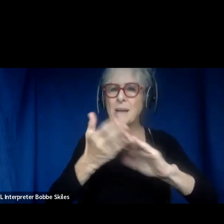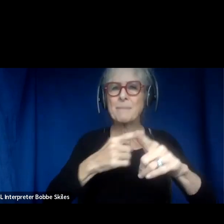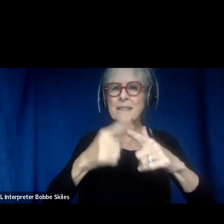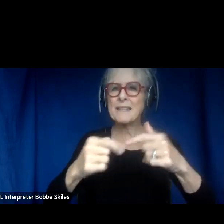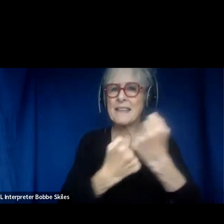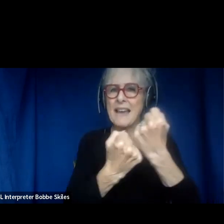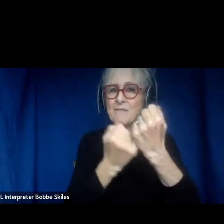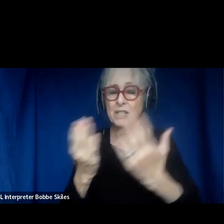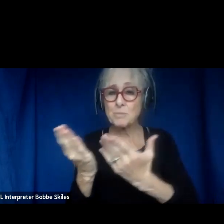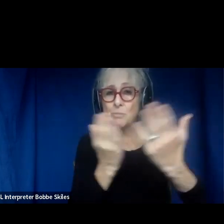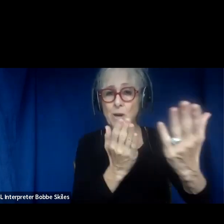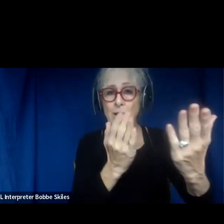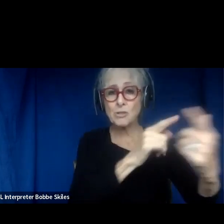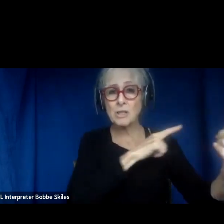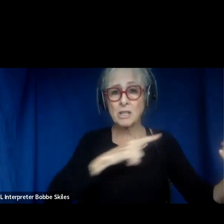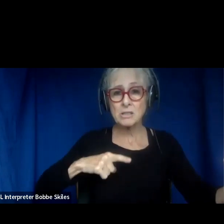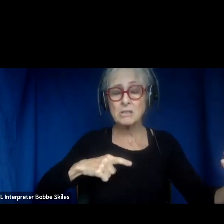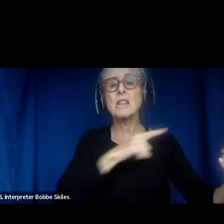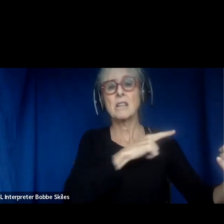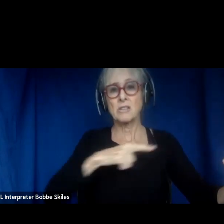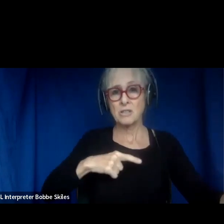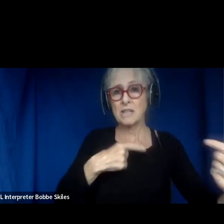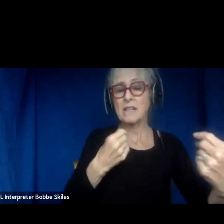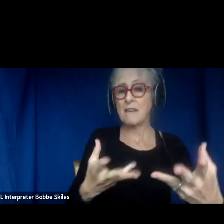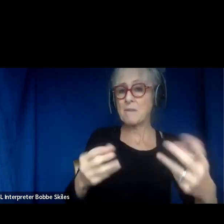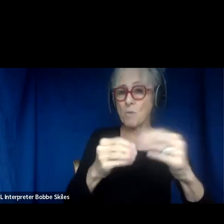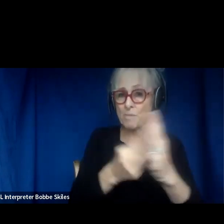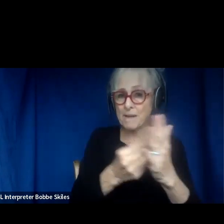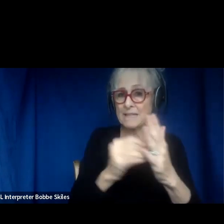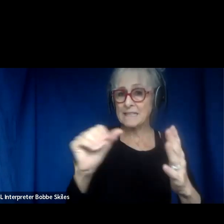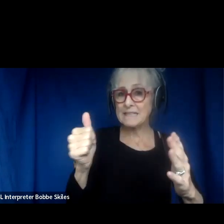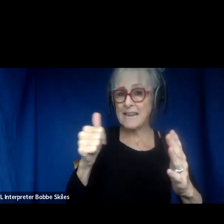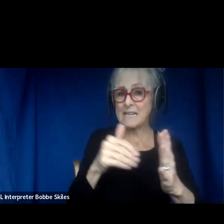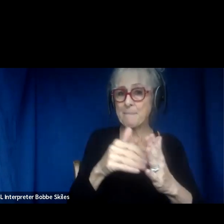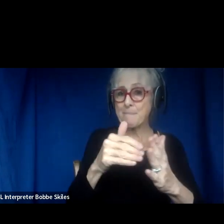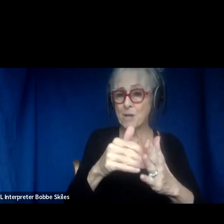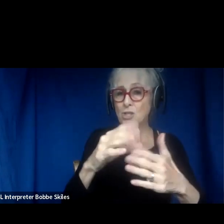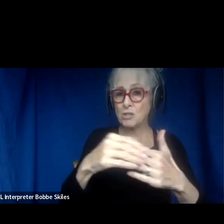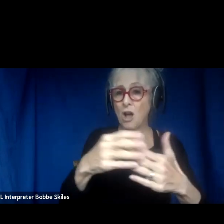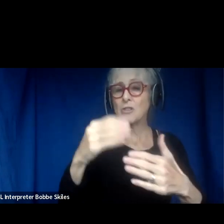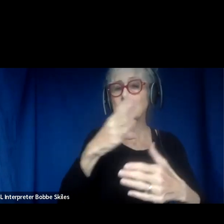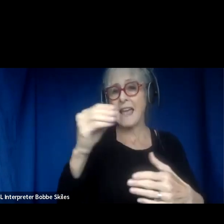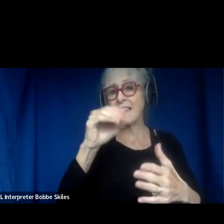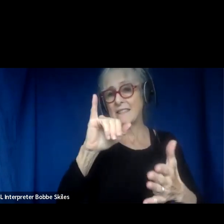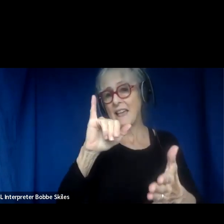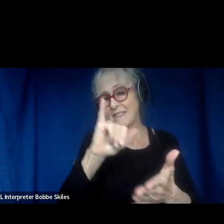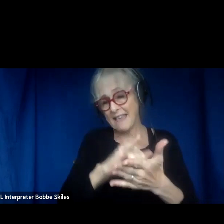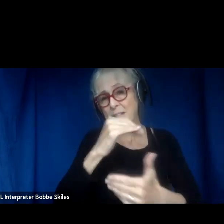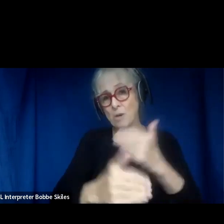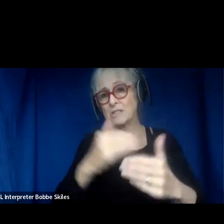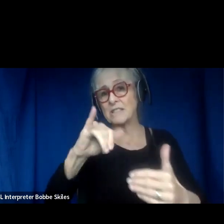the legislature. The legislature funded more fully. I believe it was $10 million, and that process is underway. So